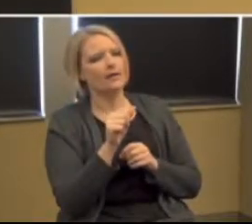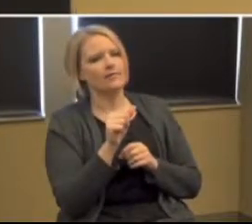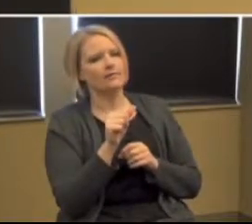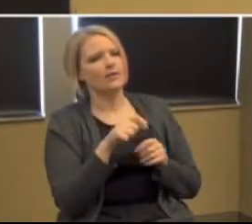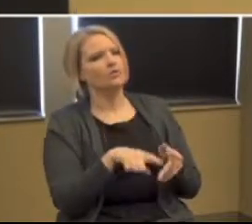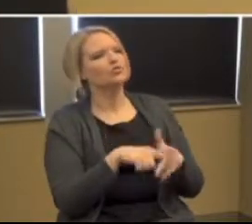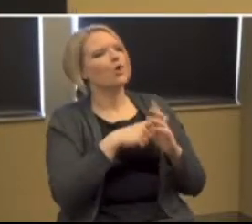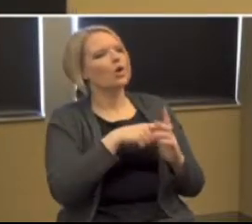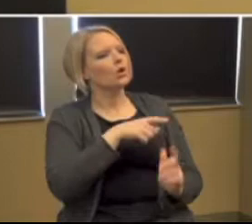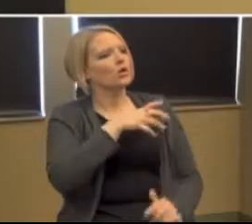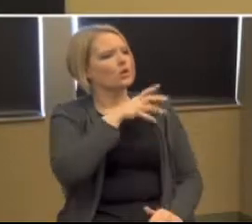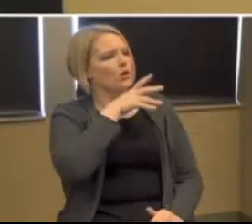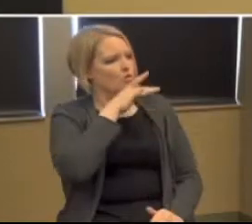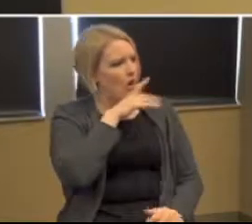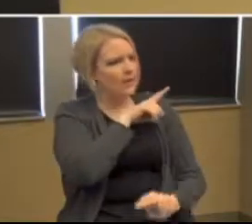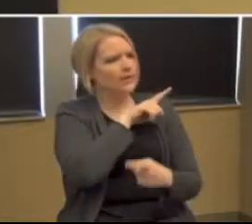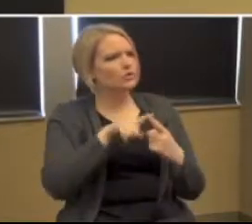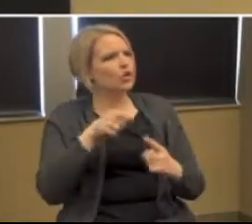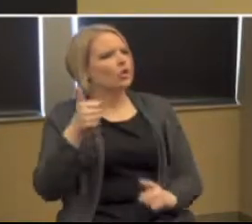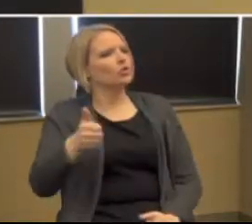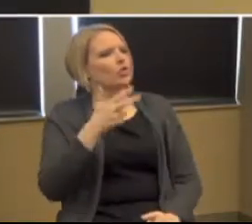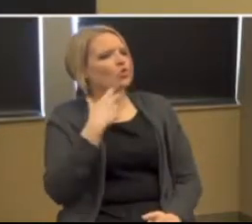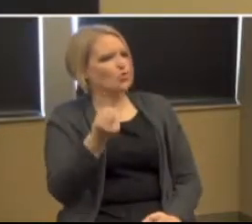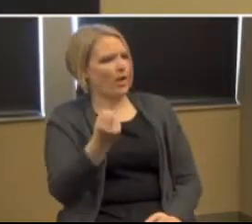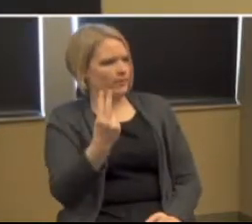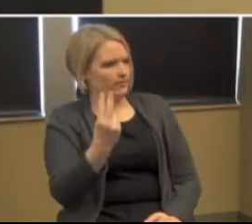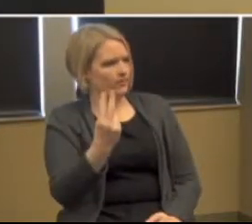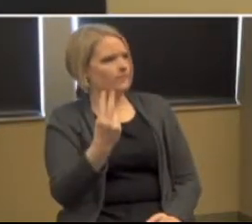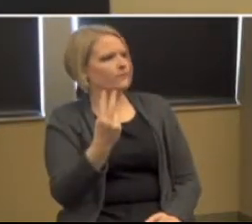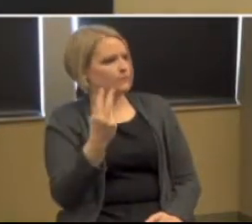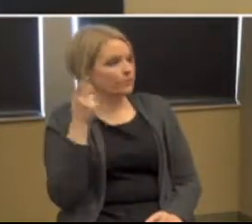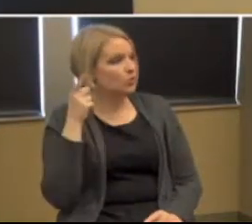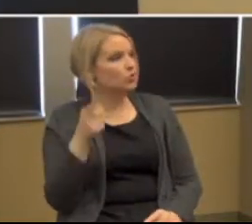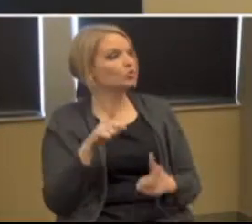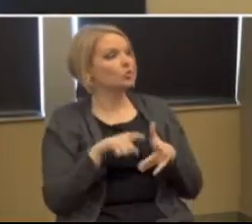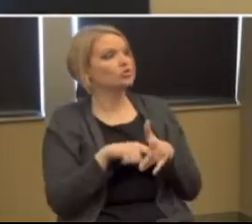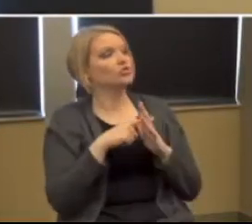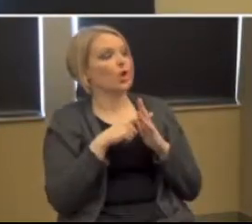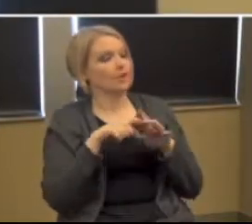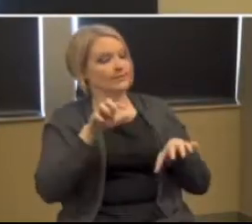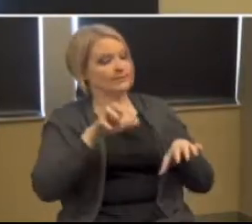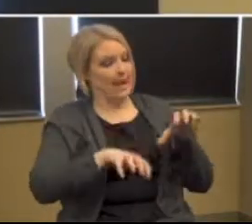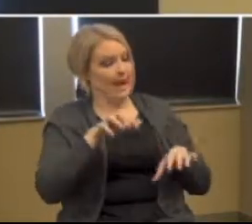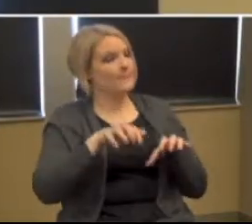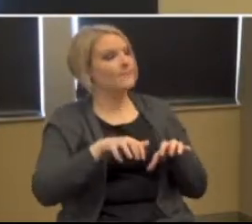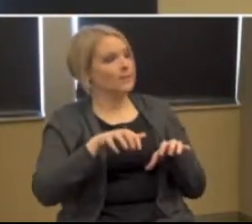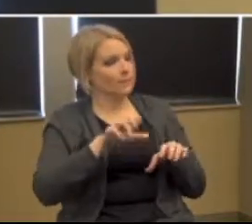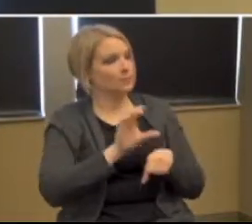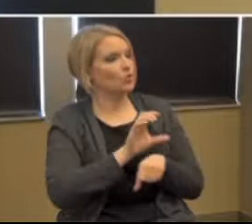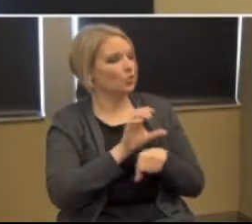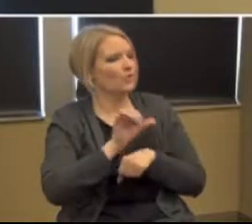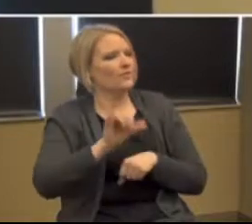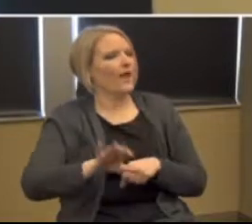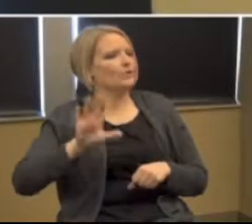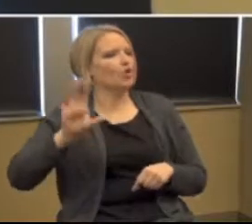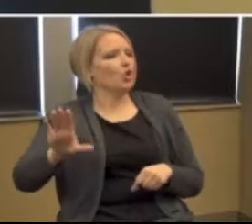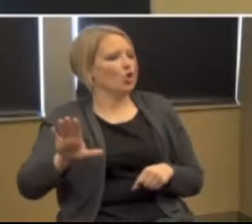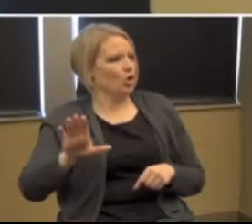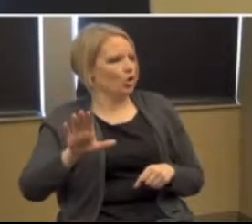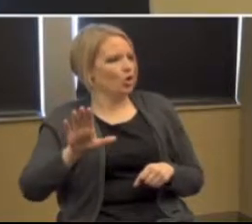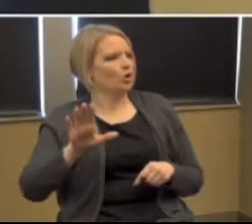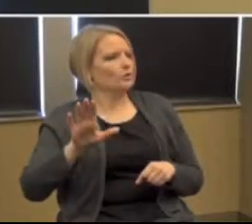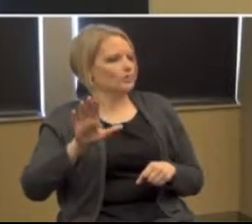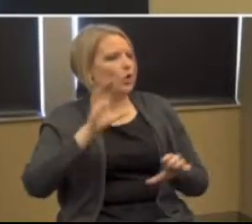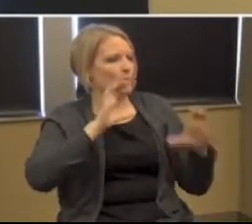begin talking until she was 12 years old, and she began typing on a computer. That was her